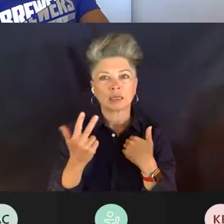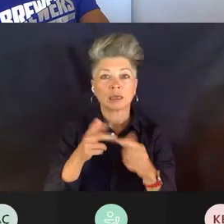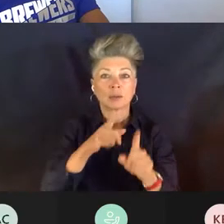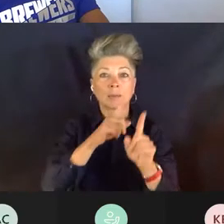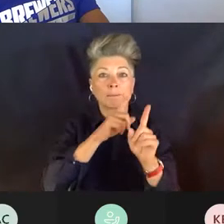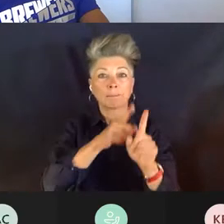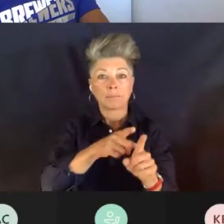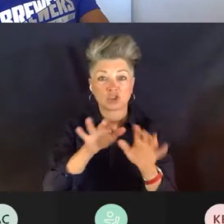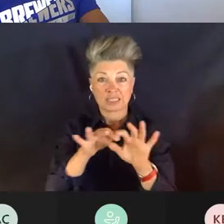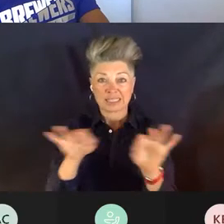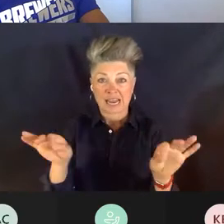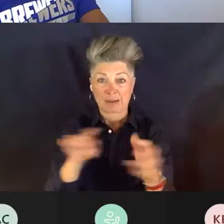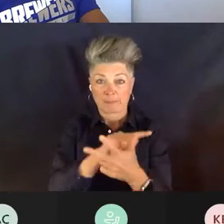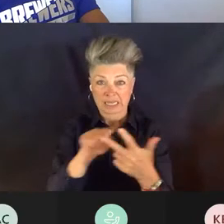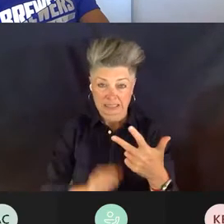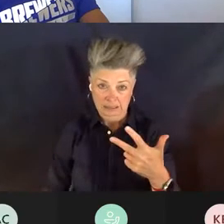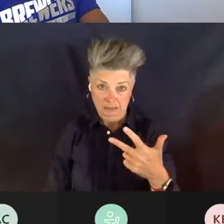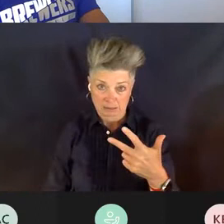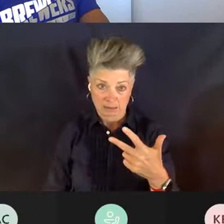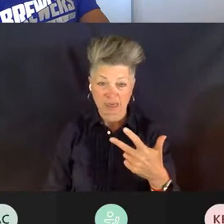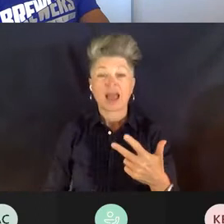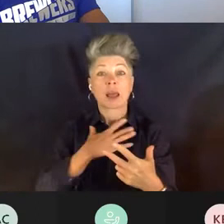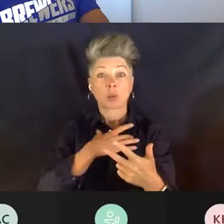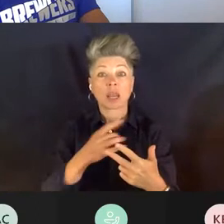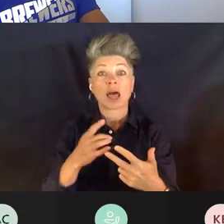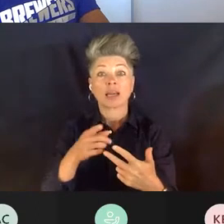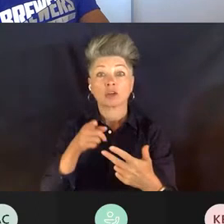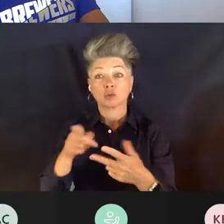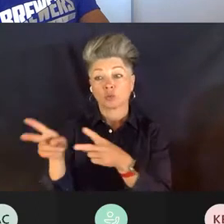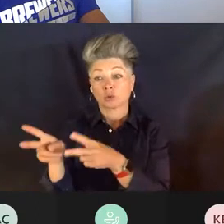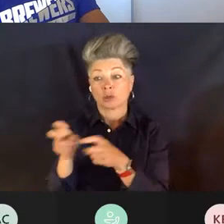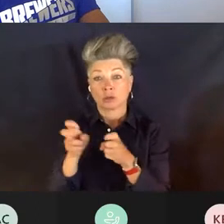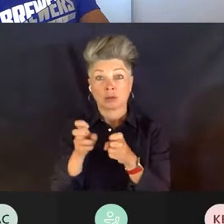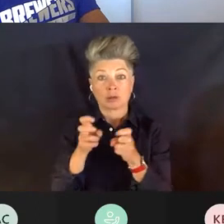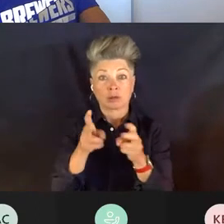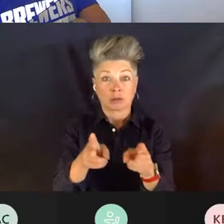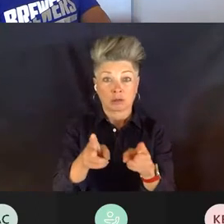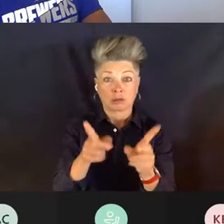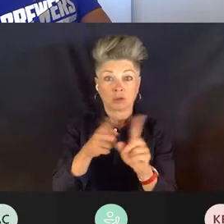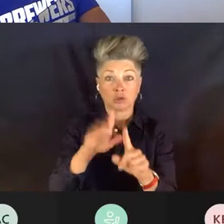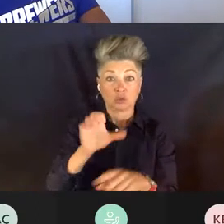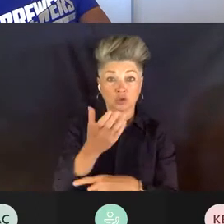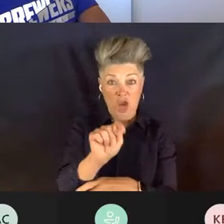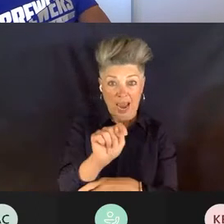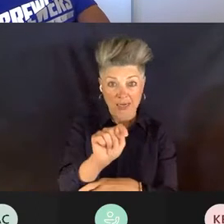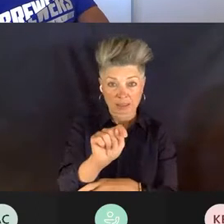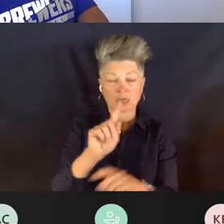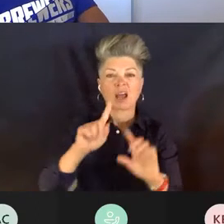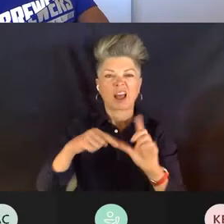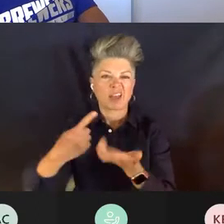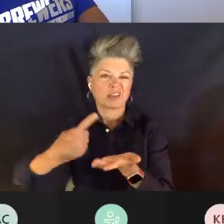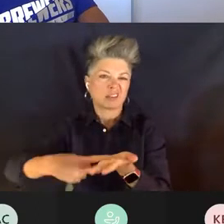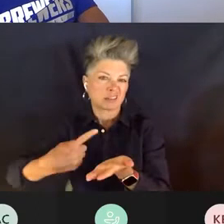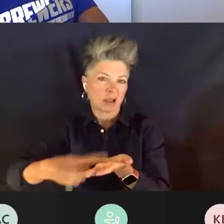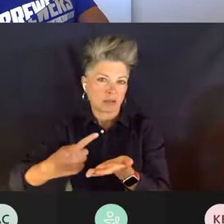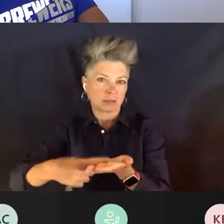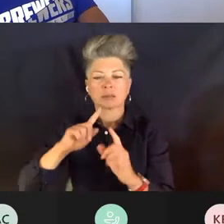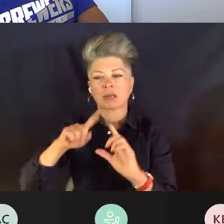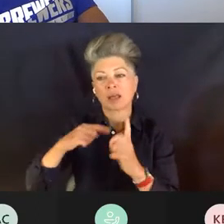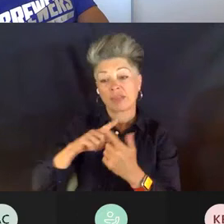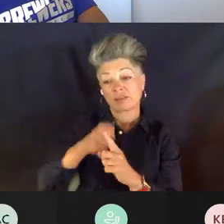statements, and I would like us to post those in the chat, and then we can discuss them. And then from there, we'll create